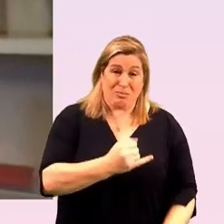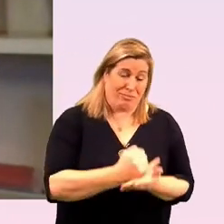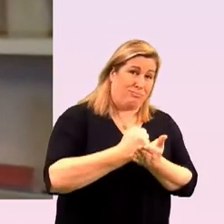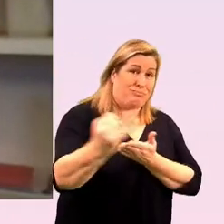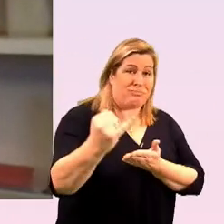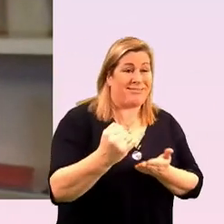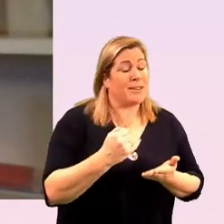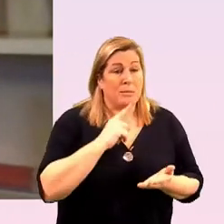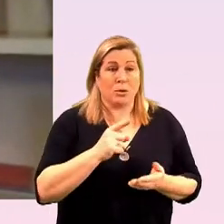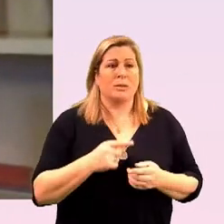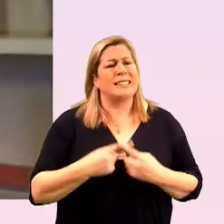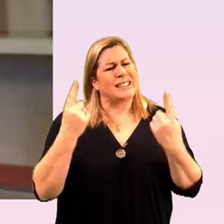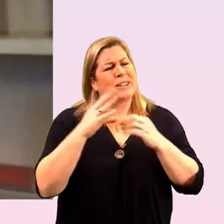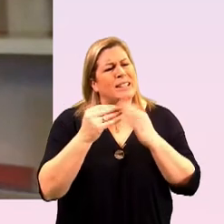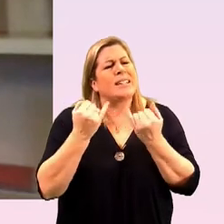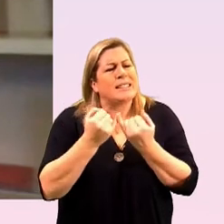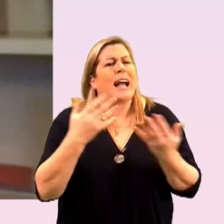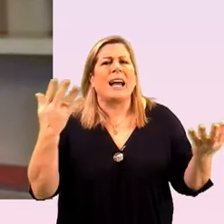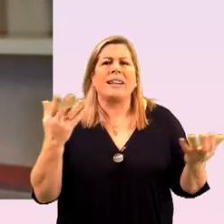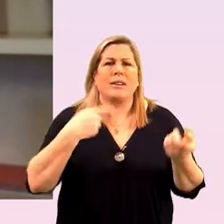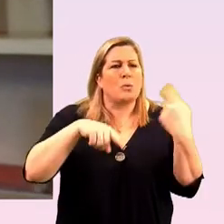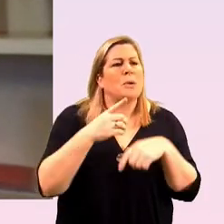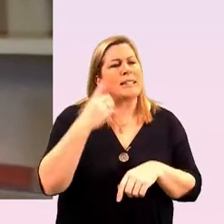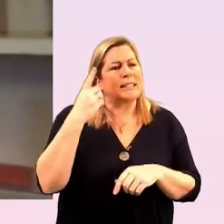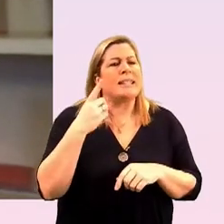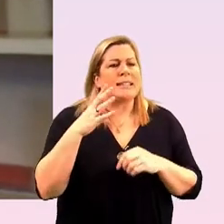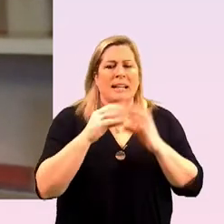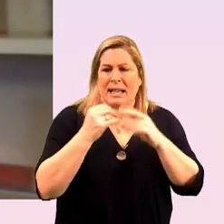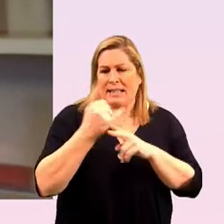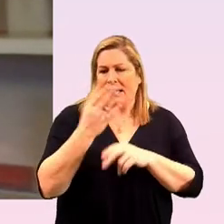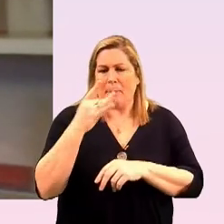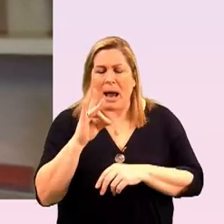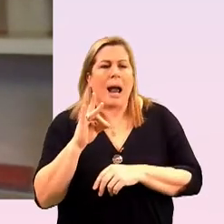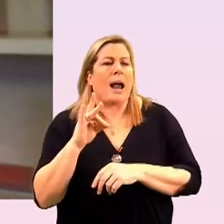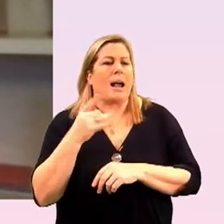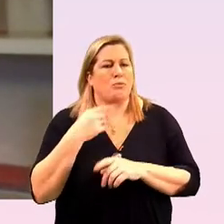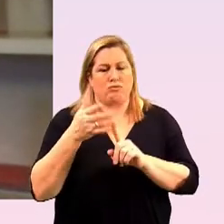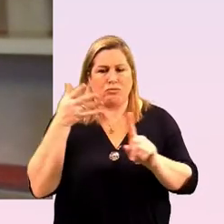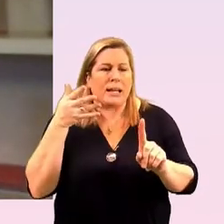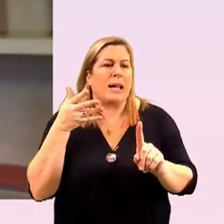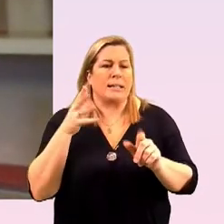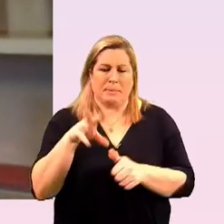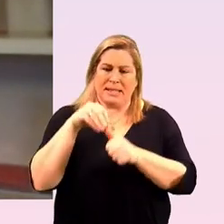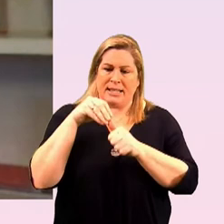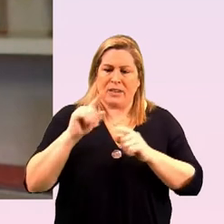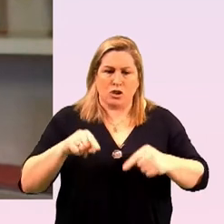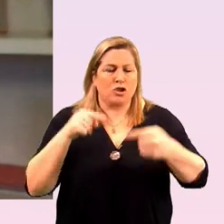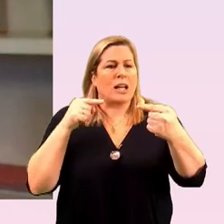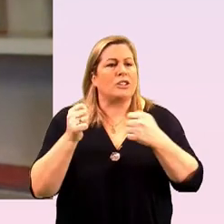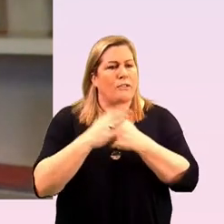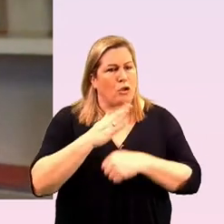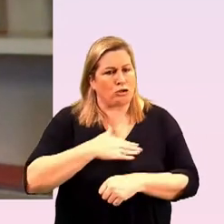know, things like, for example, we've done certainly in the bank, you know, that we recognize specific challenges for the